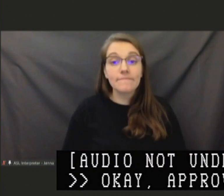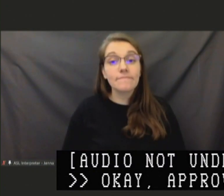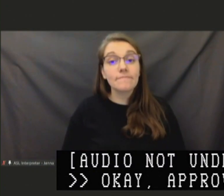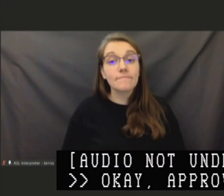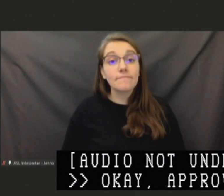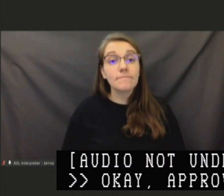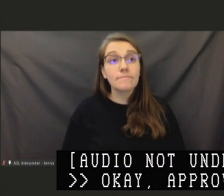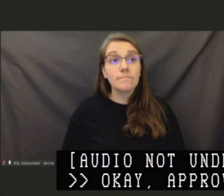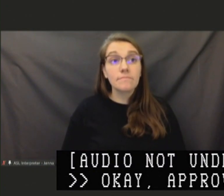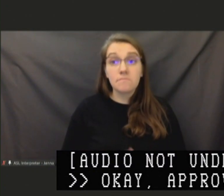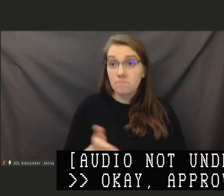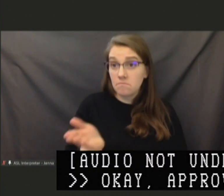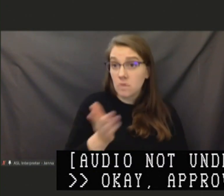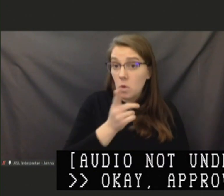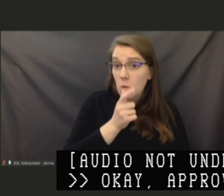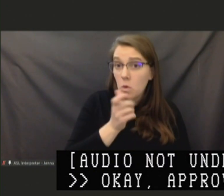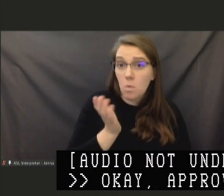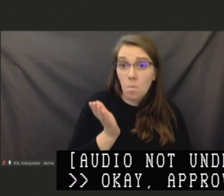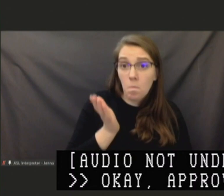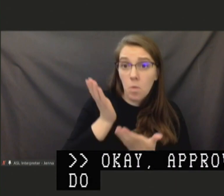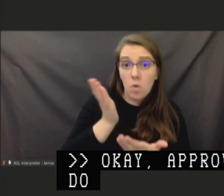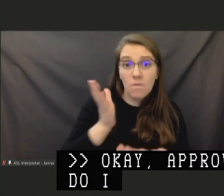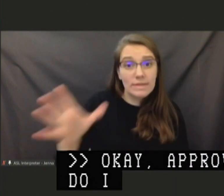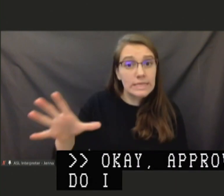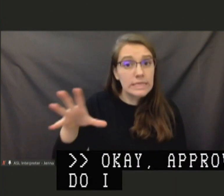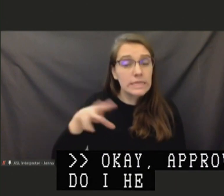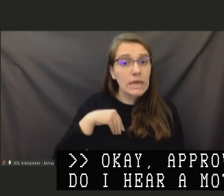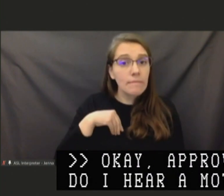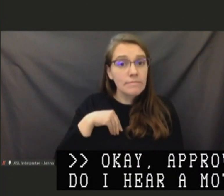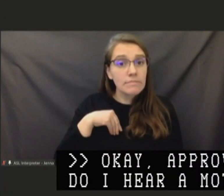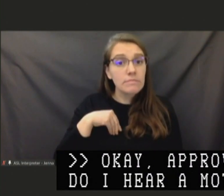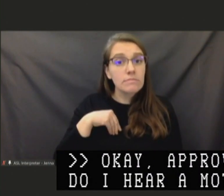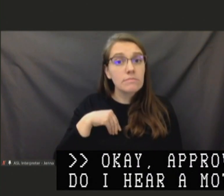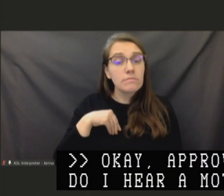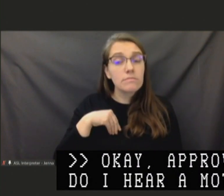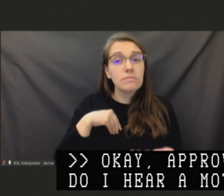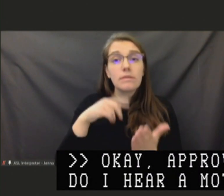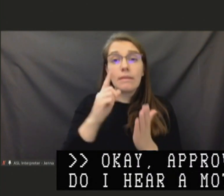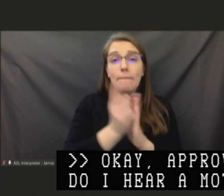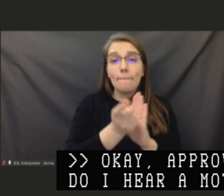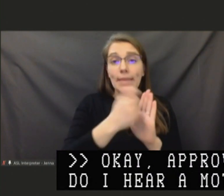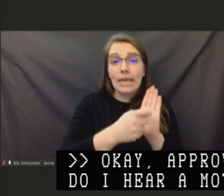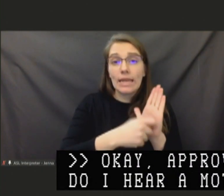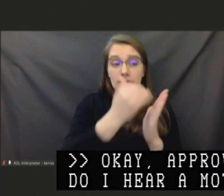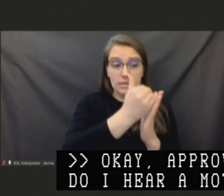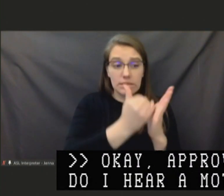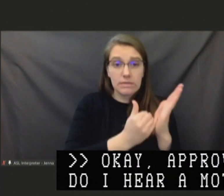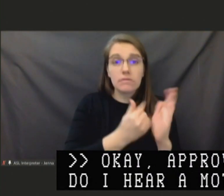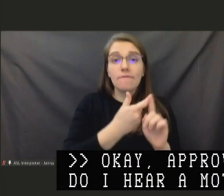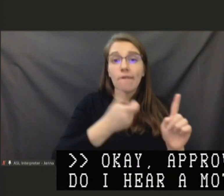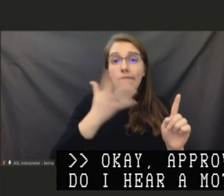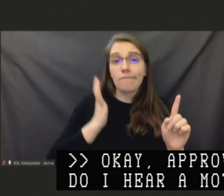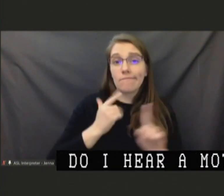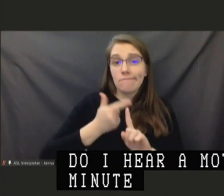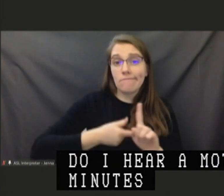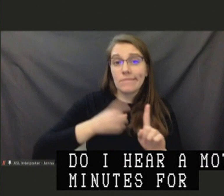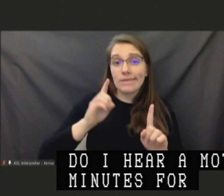Do I hear a motion to accept the minutes for December?